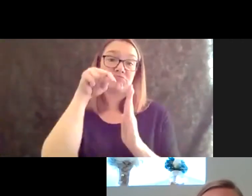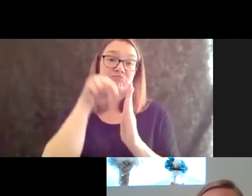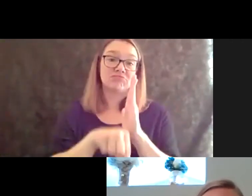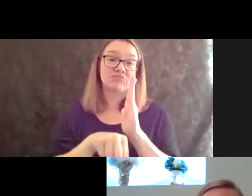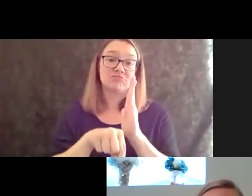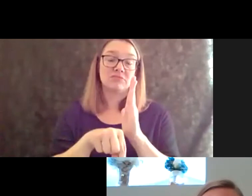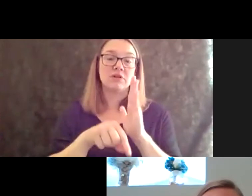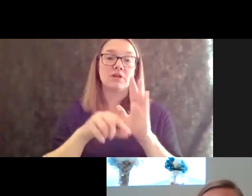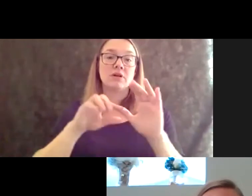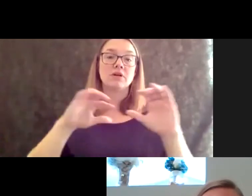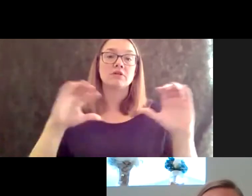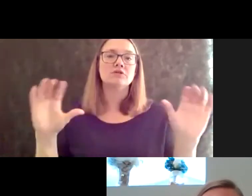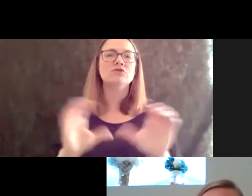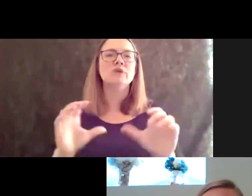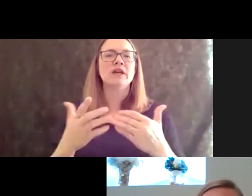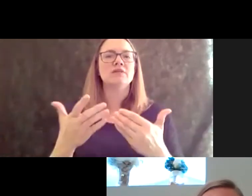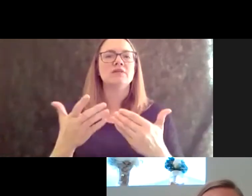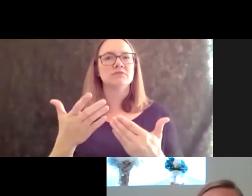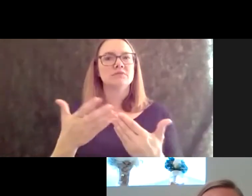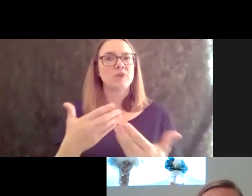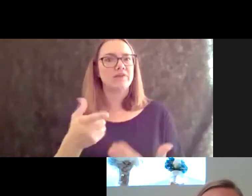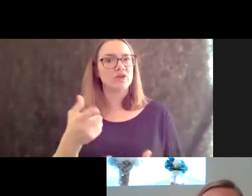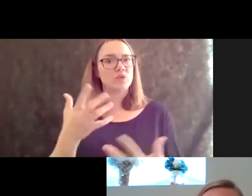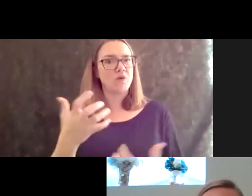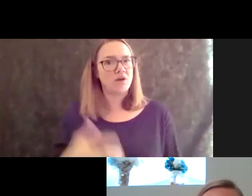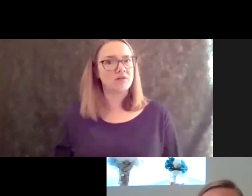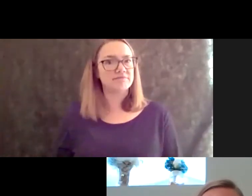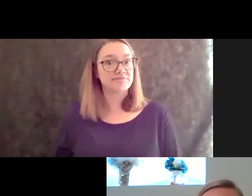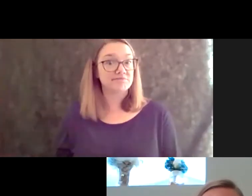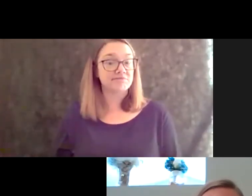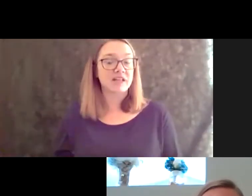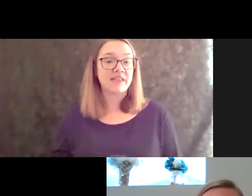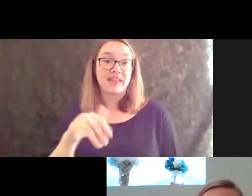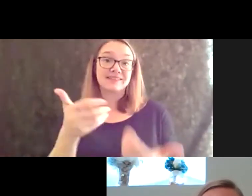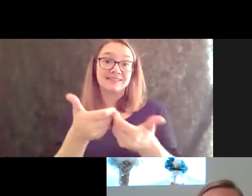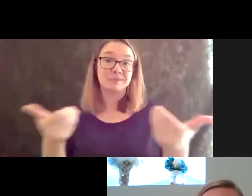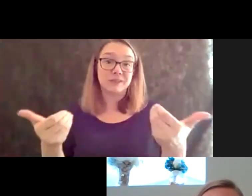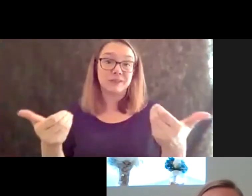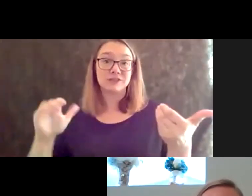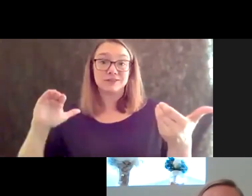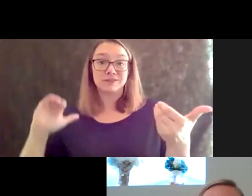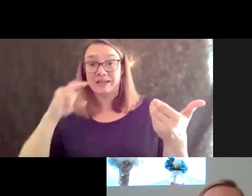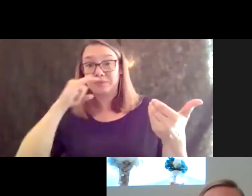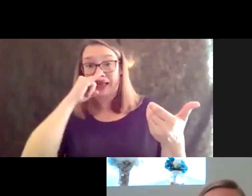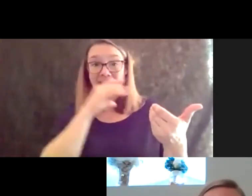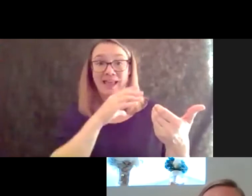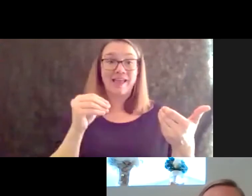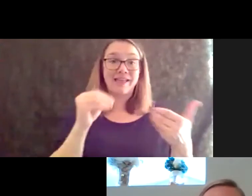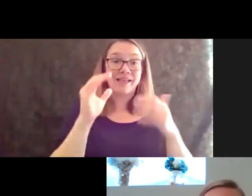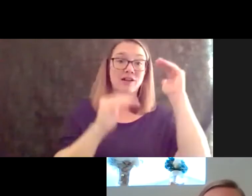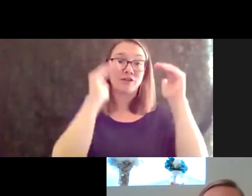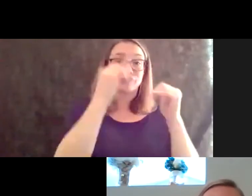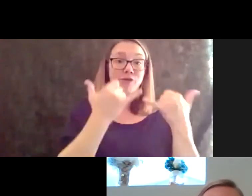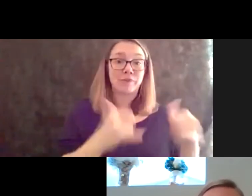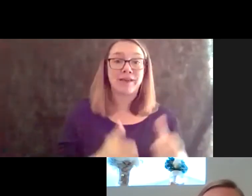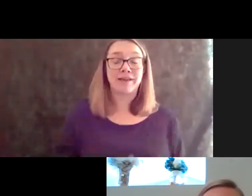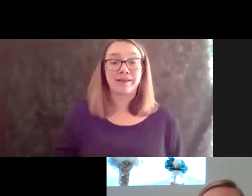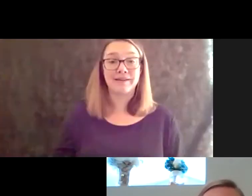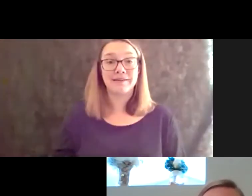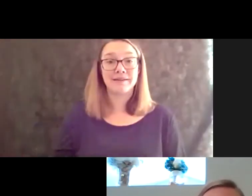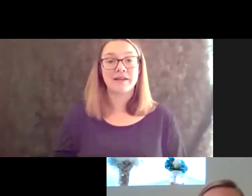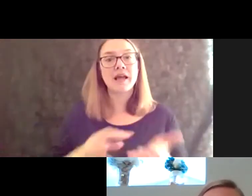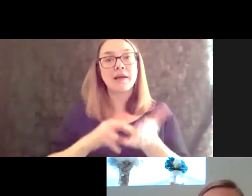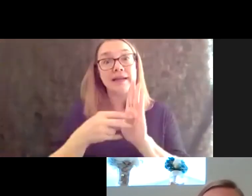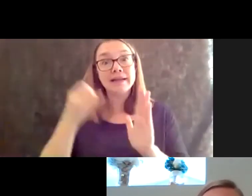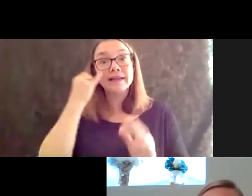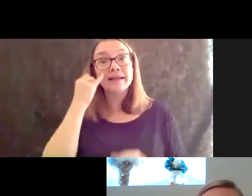doing what you want. And that is the separation between child play and adult play. I mean,